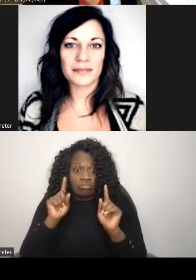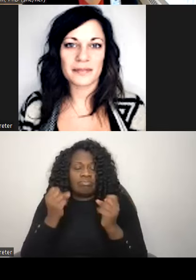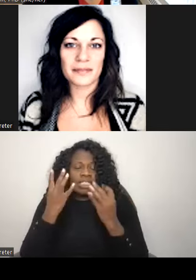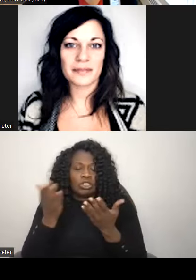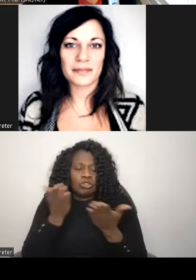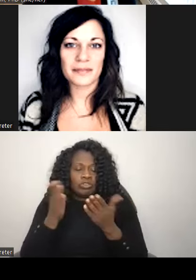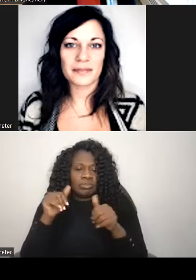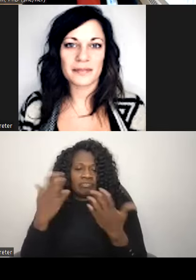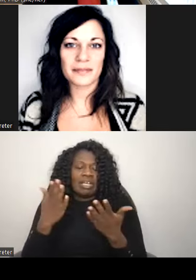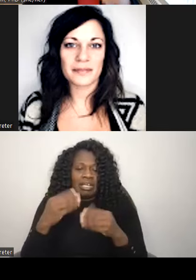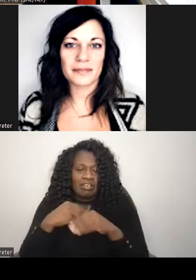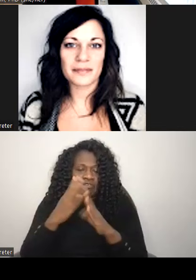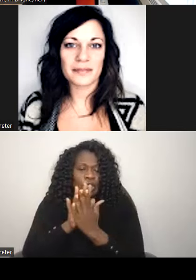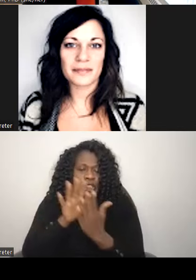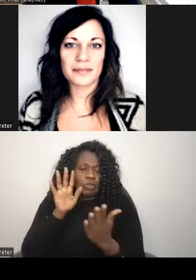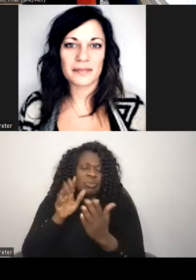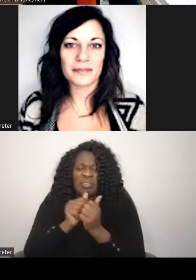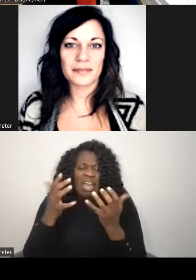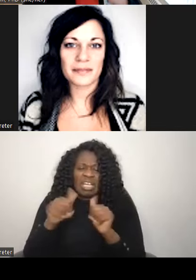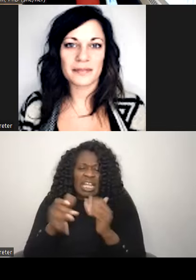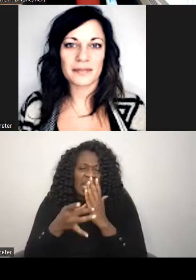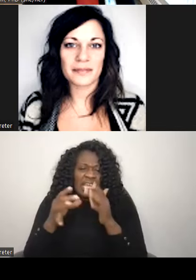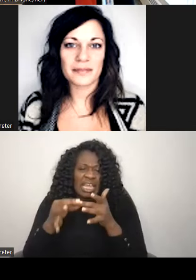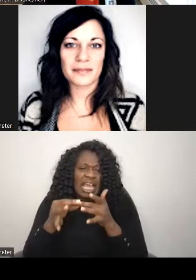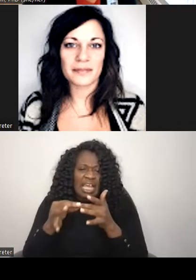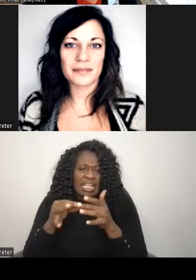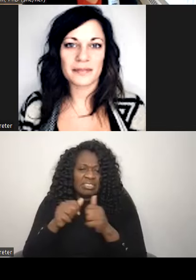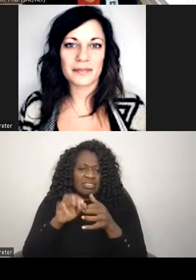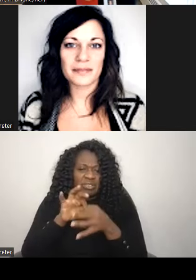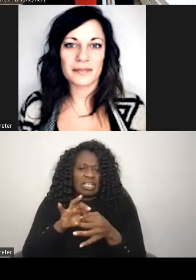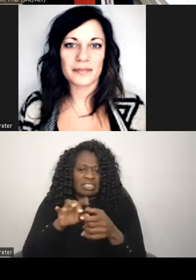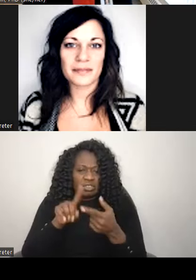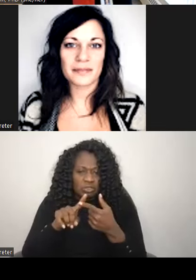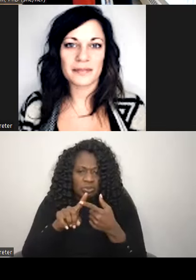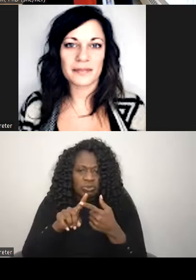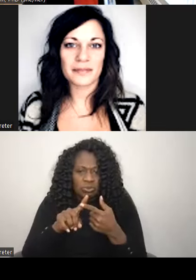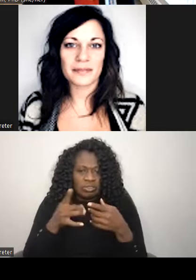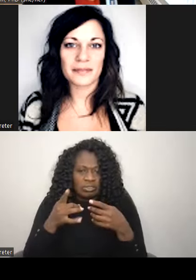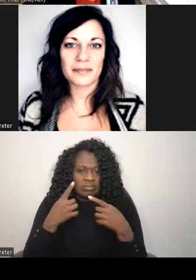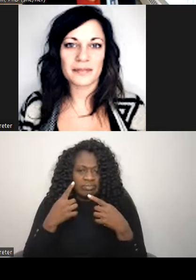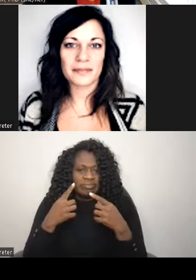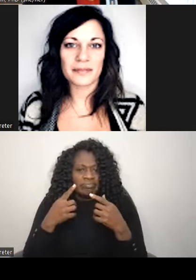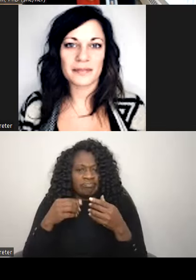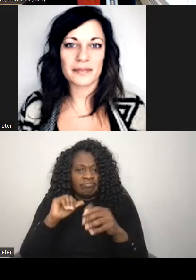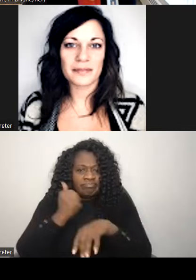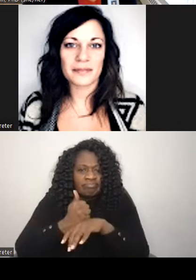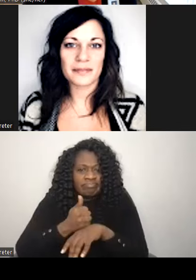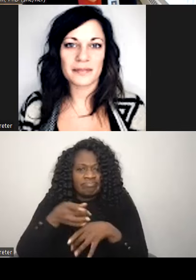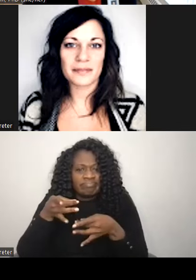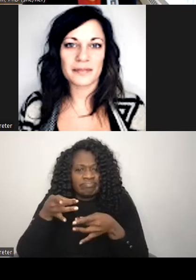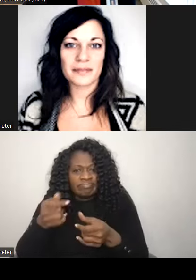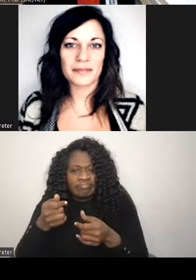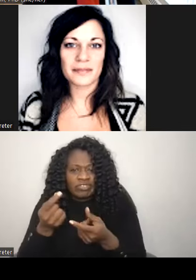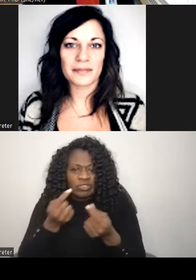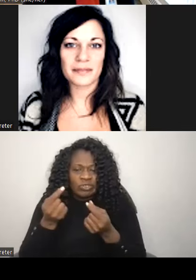were provided virtually without any guidance around efficacy, because there really was none. And so teachers were often left to sort of do the